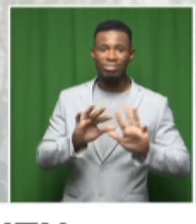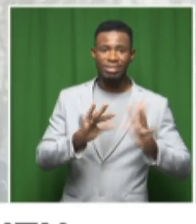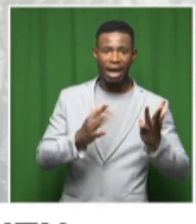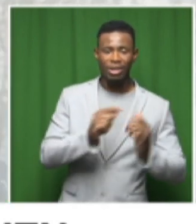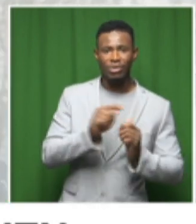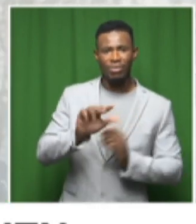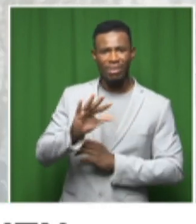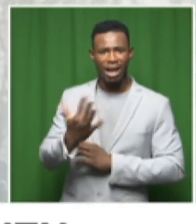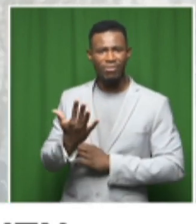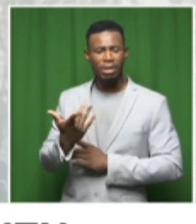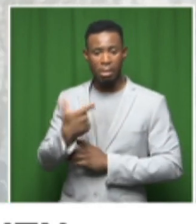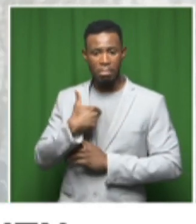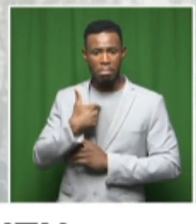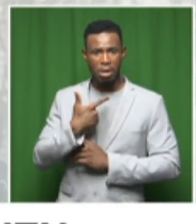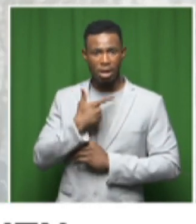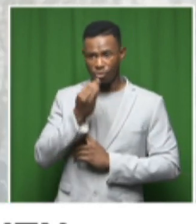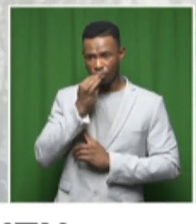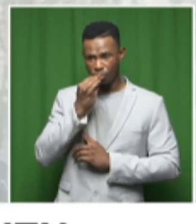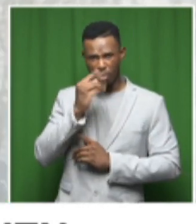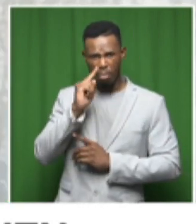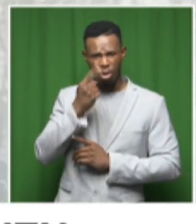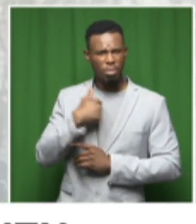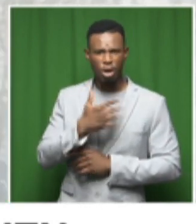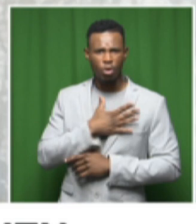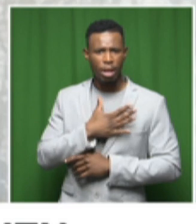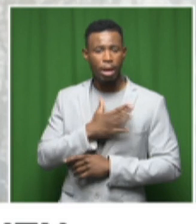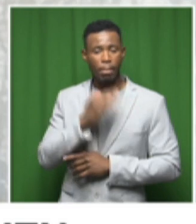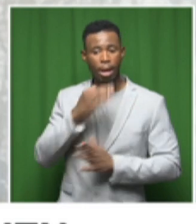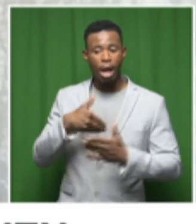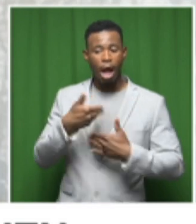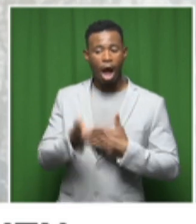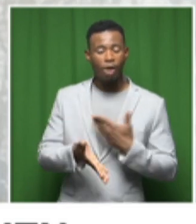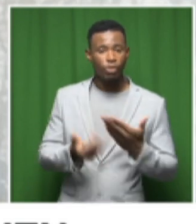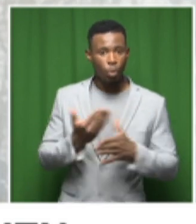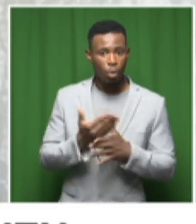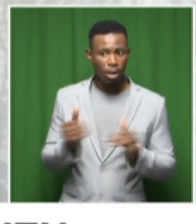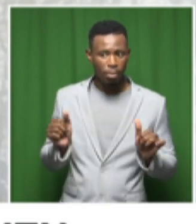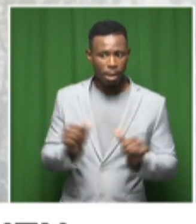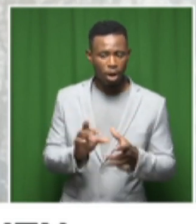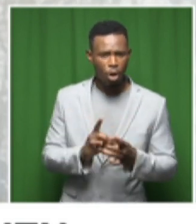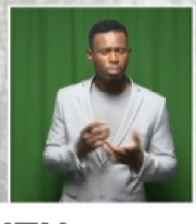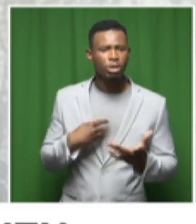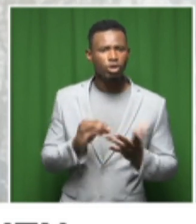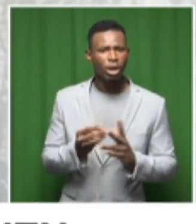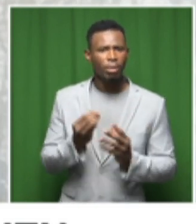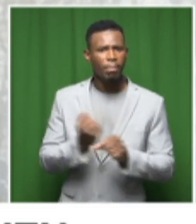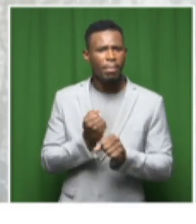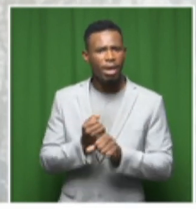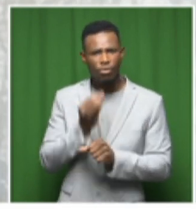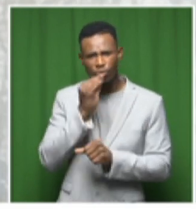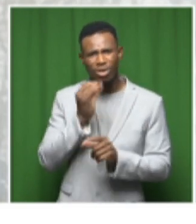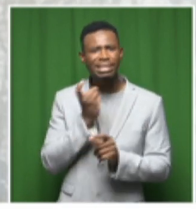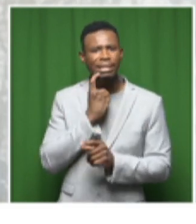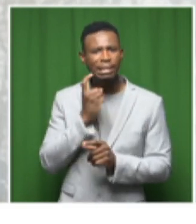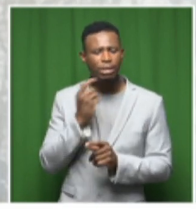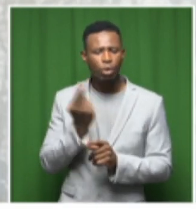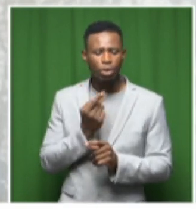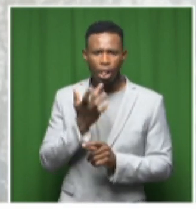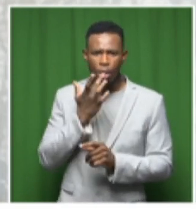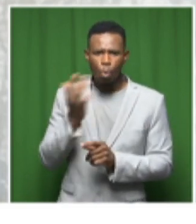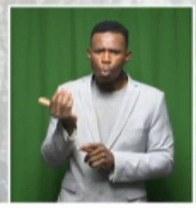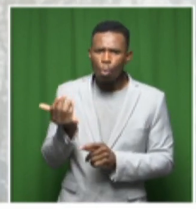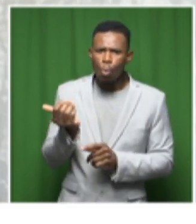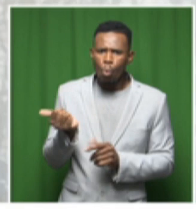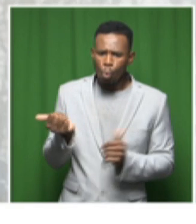eating boring food. So after work, I would come back and try to make easy meals, but still flavorful. So, and then that's how I discovered I